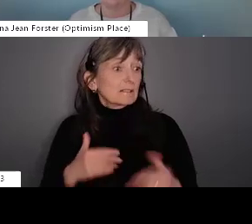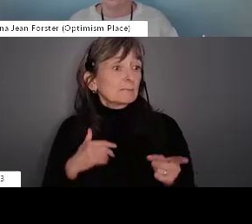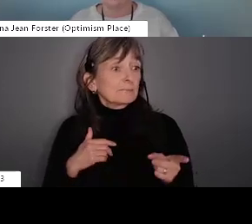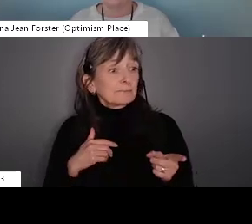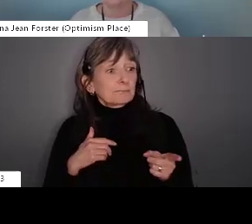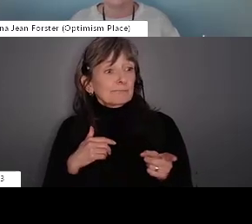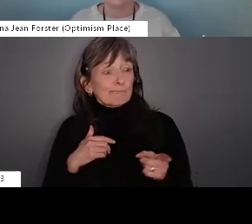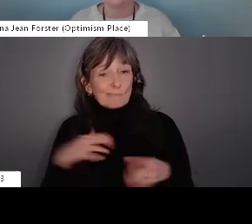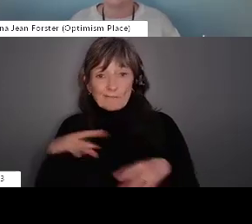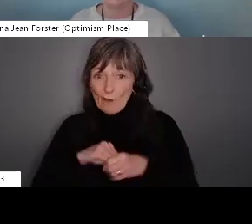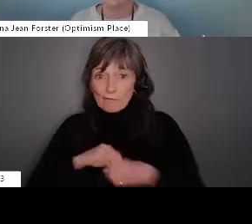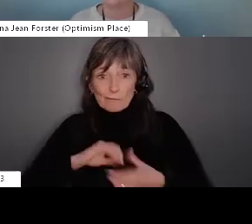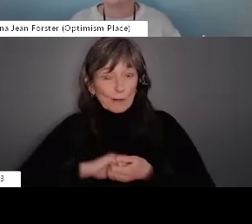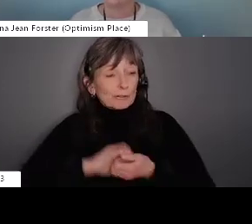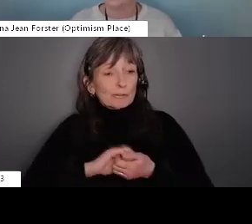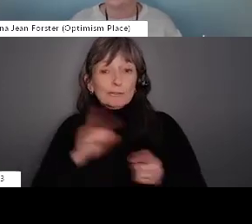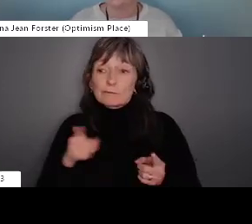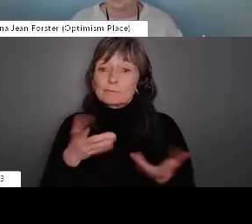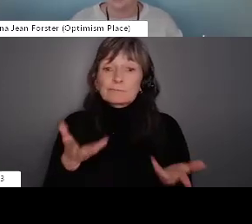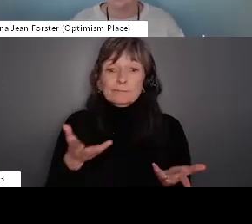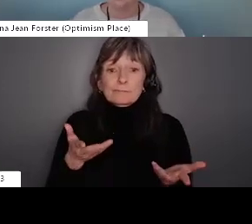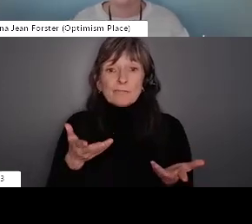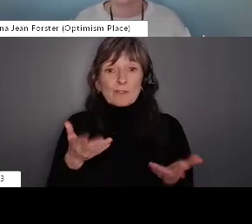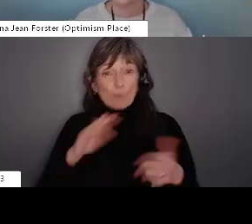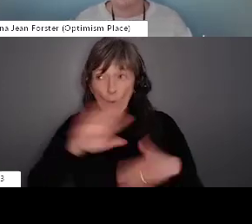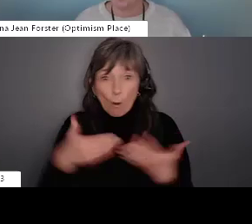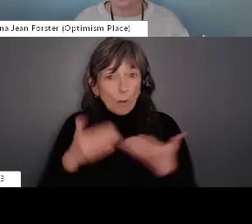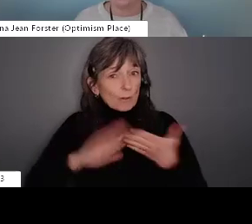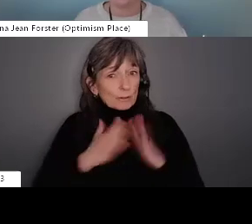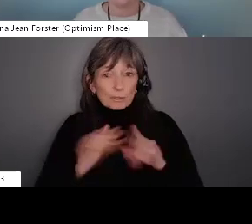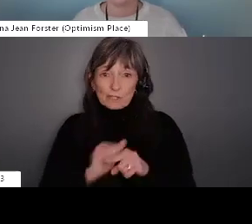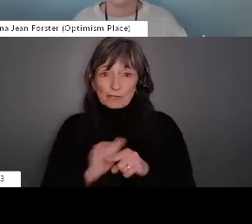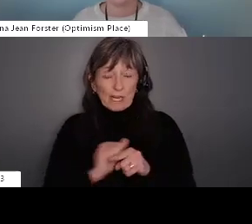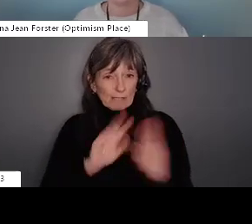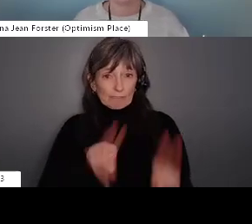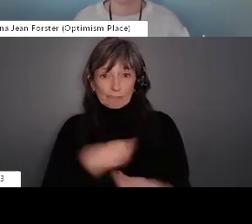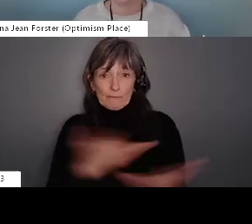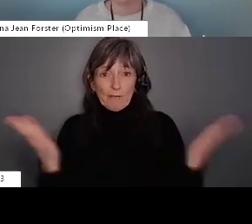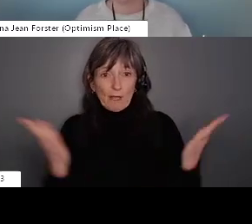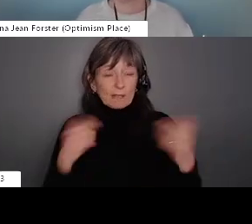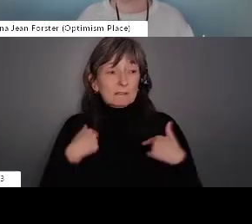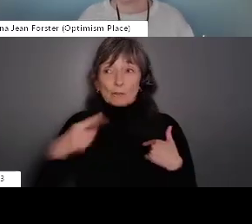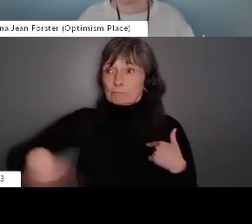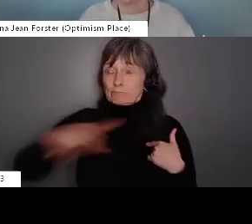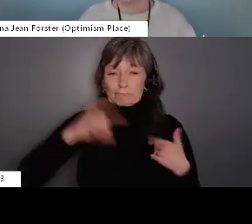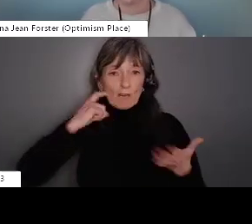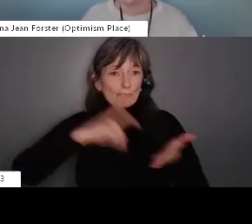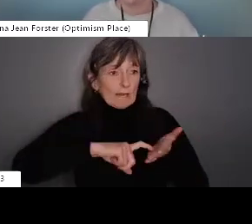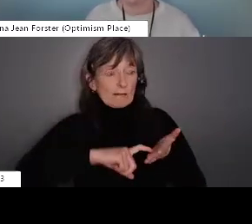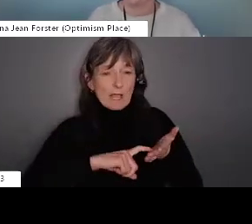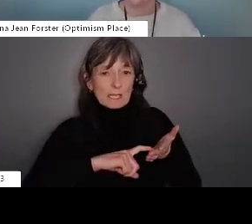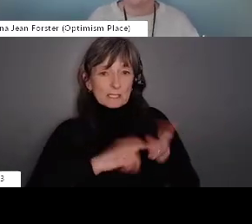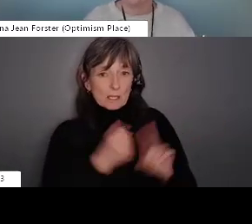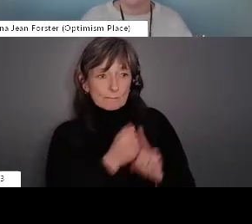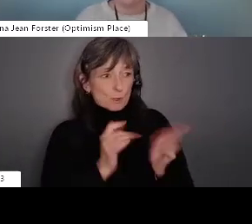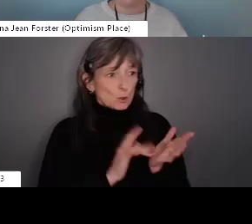our community partners in community-wide training so that everyone can recognize the signs of abuse, respond appropriately, and